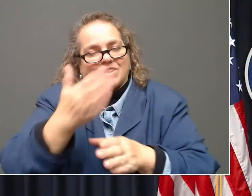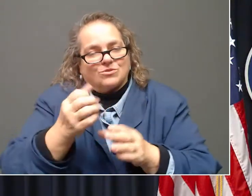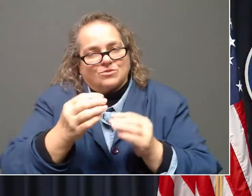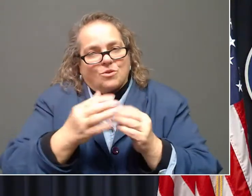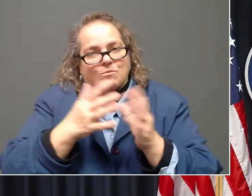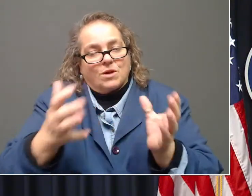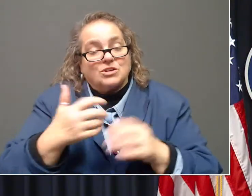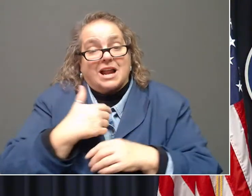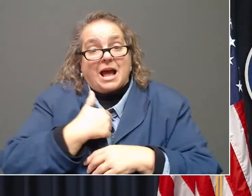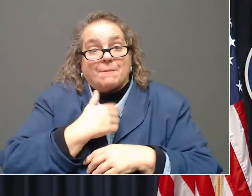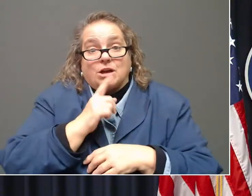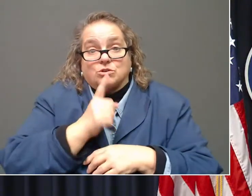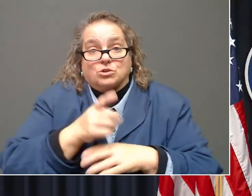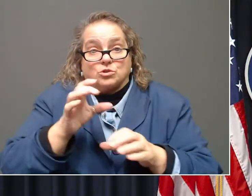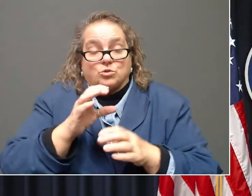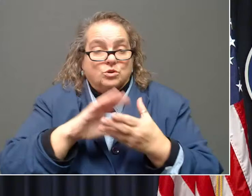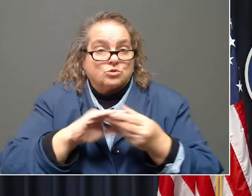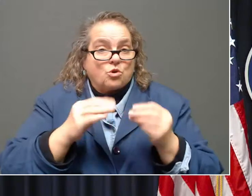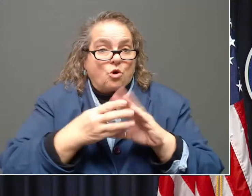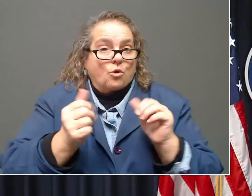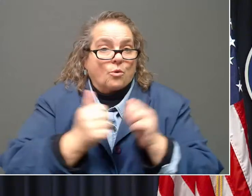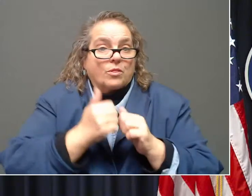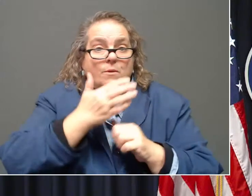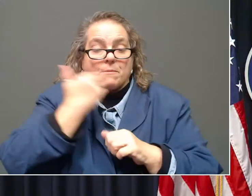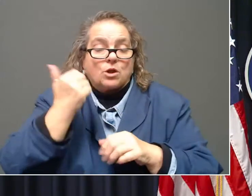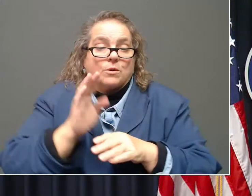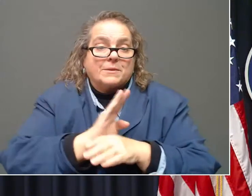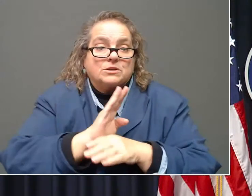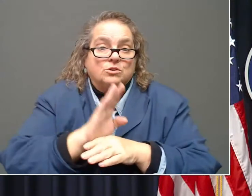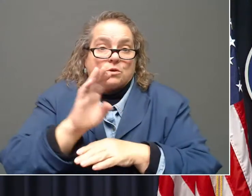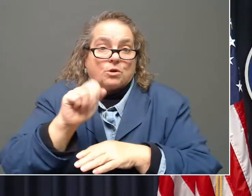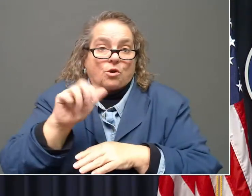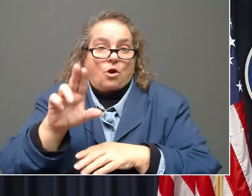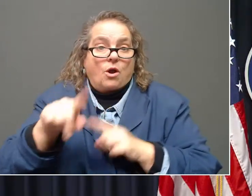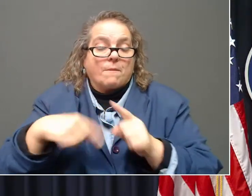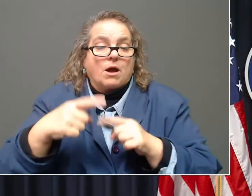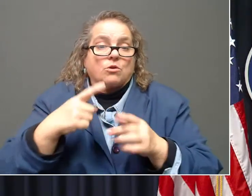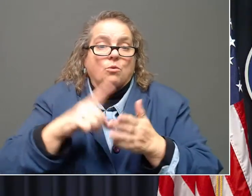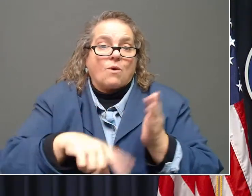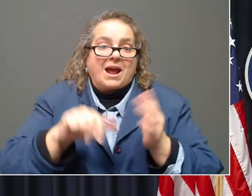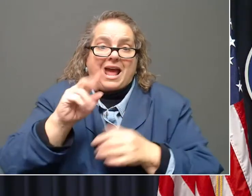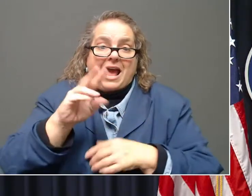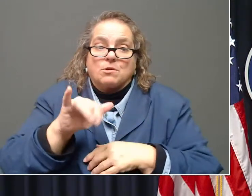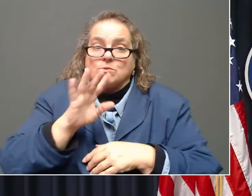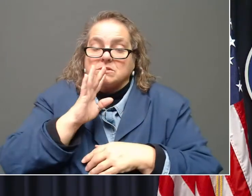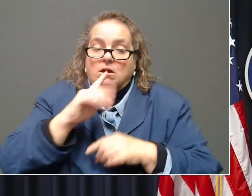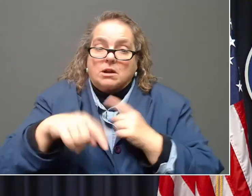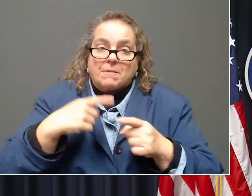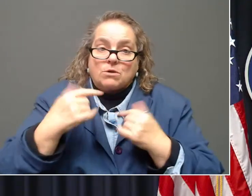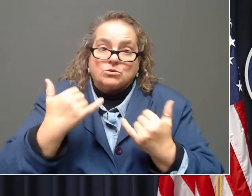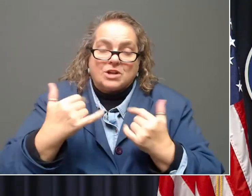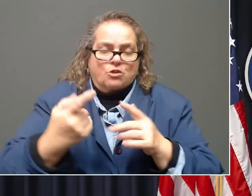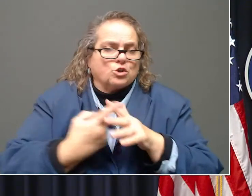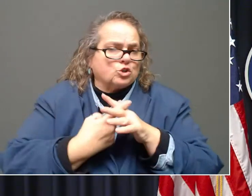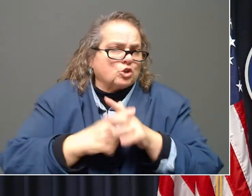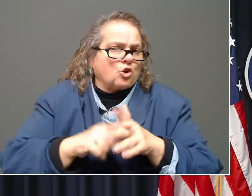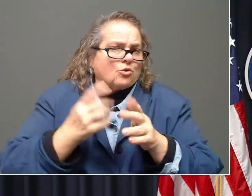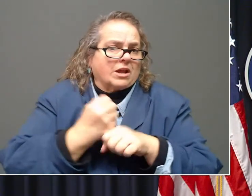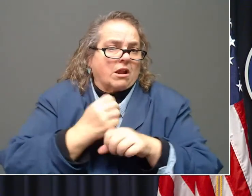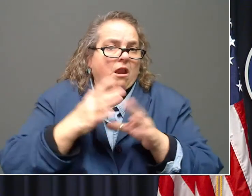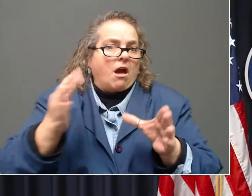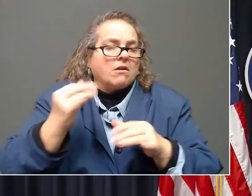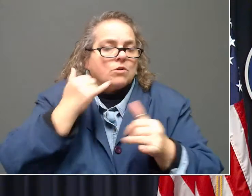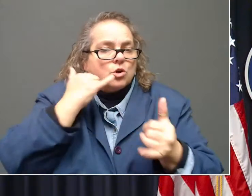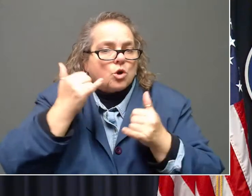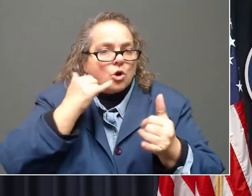these are places where there's a lot of happy people. So remember, even though it's going to take longer than we want because of the quantities, we're going to build this